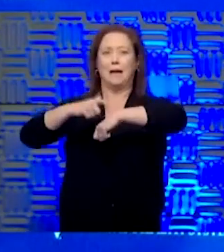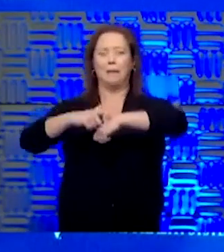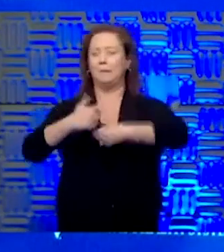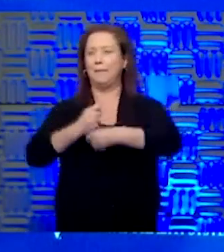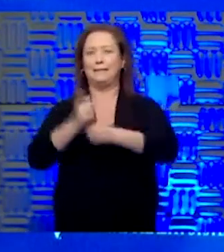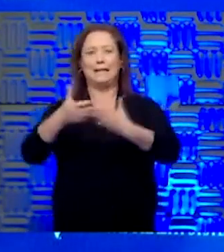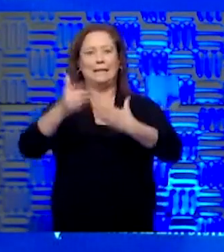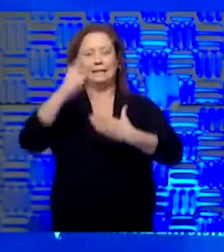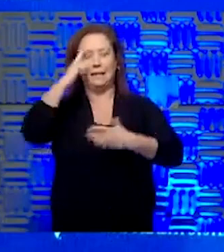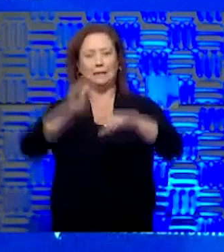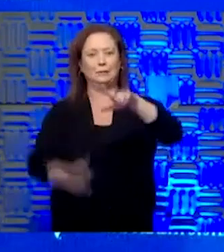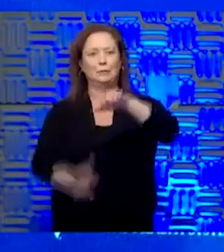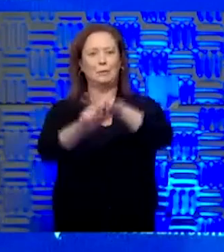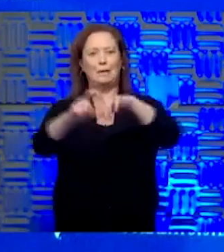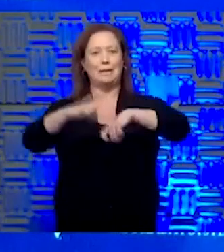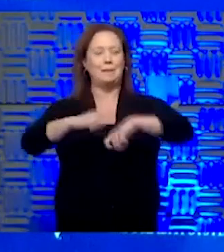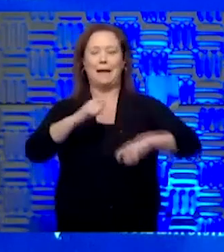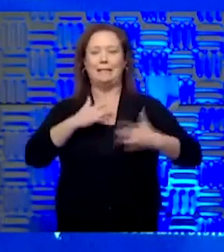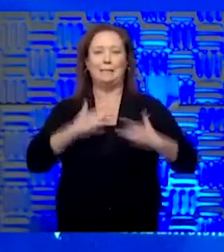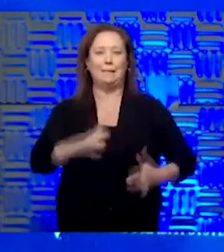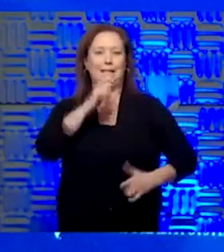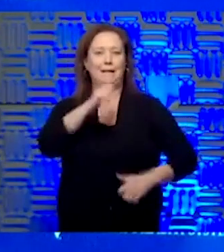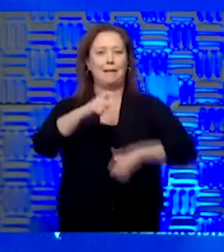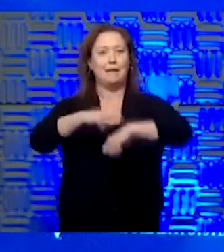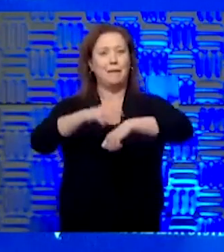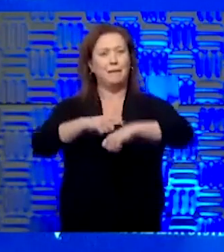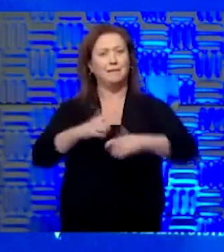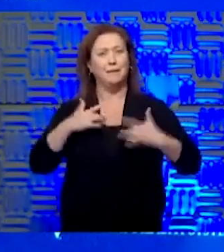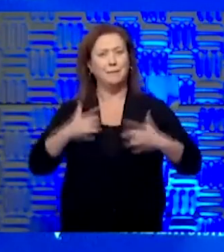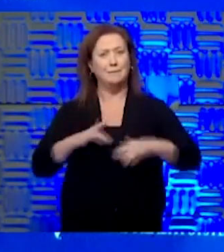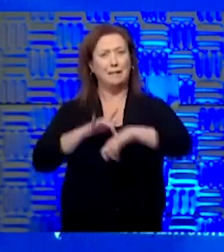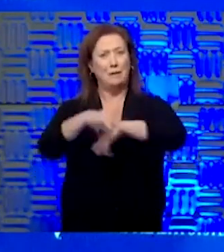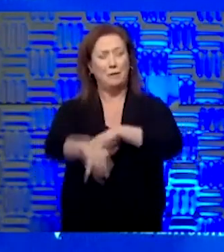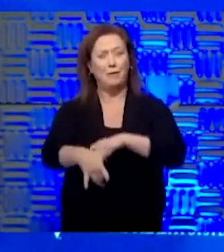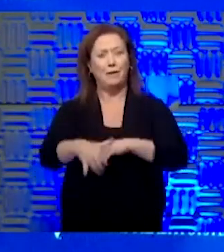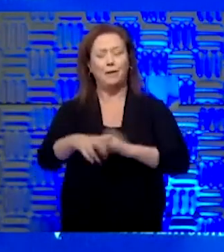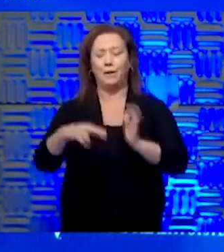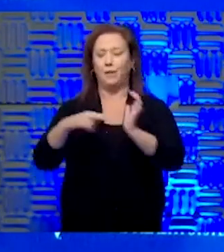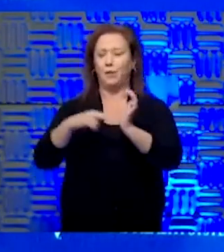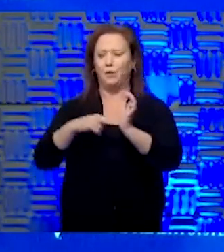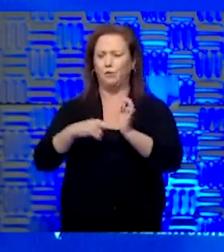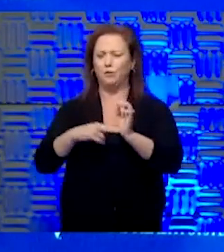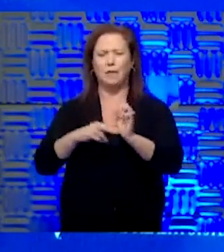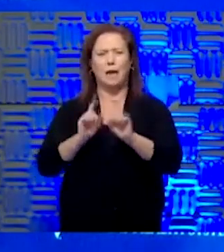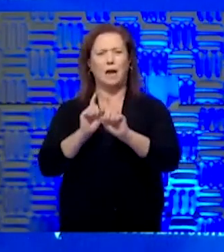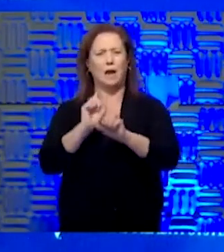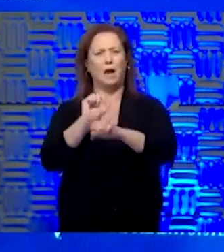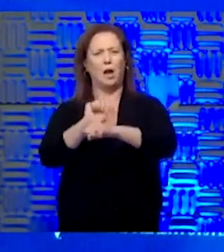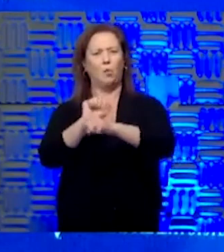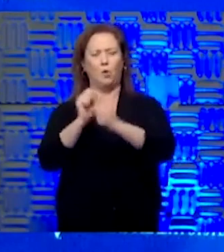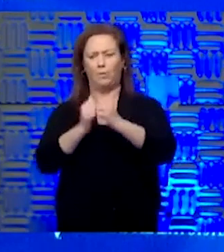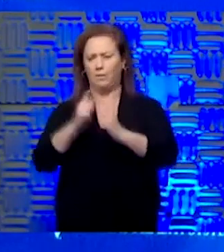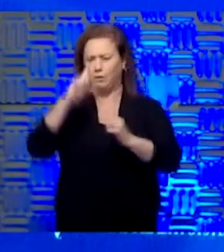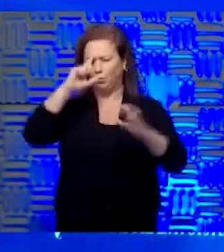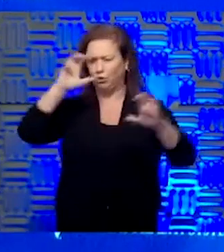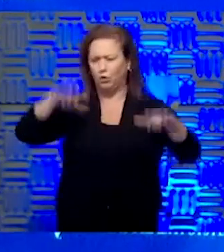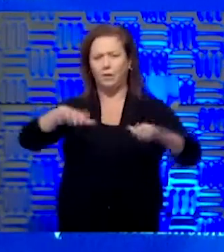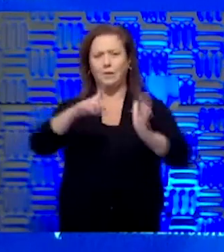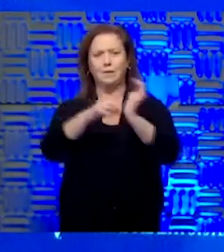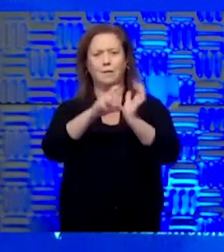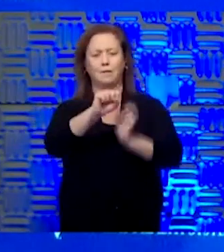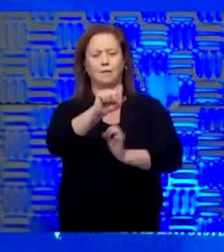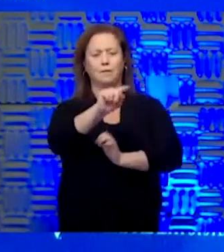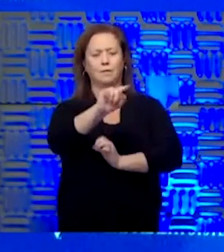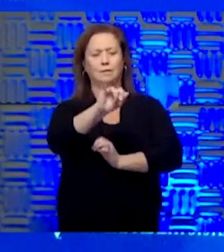the difference because I'm usually not. Yeah. But I'm on time. I'm even early. The nurse who I work with keeps saying, okay, I know you're going to be shocked, but Dr. Stites is